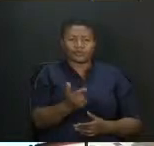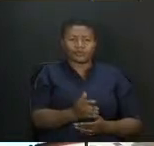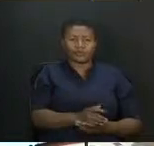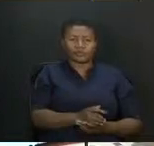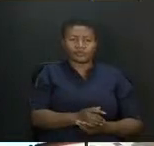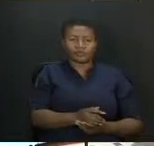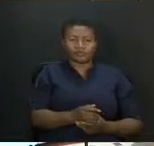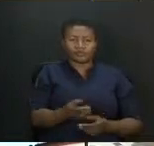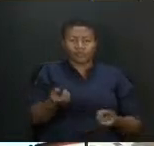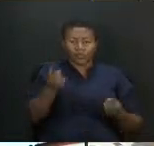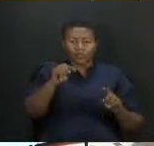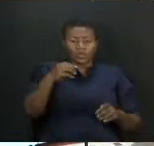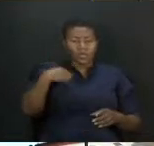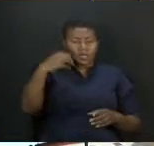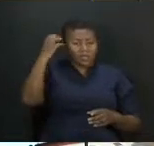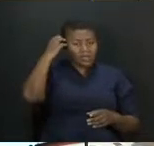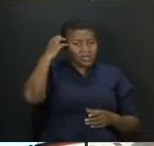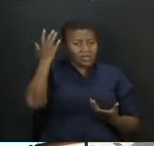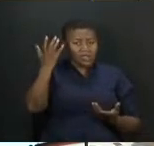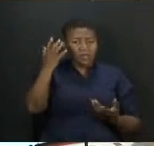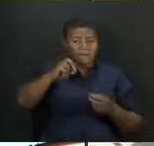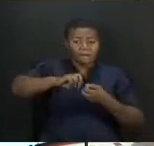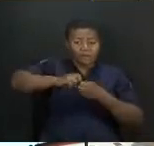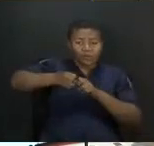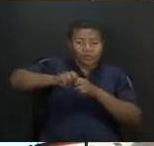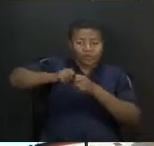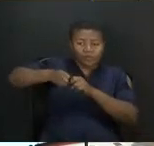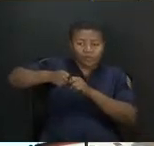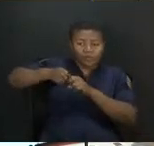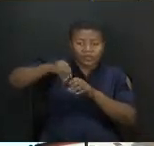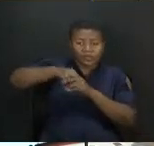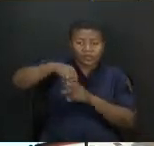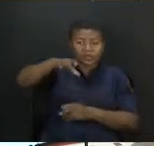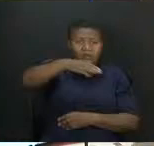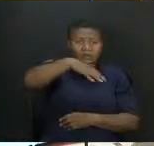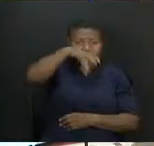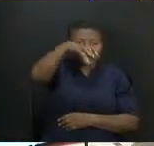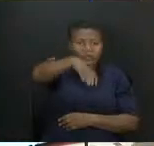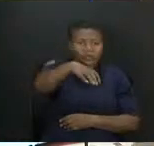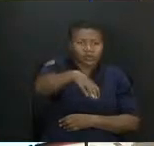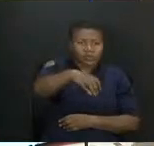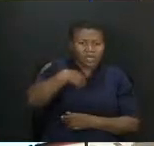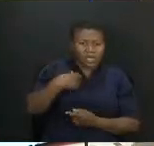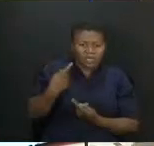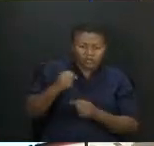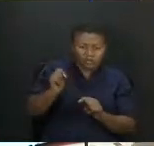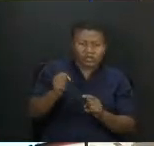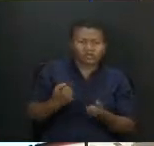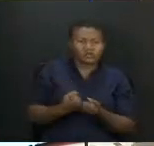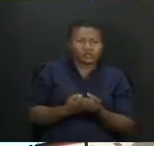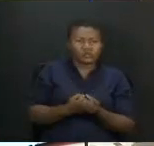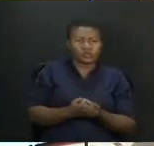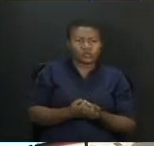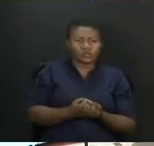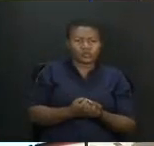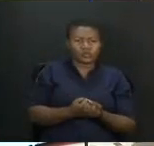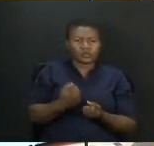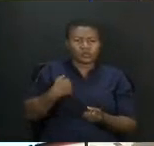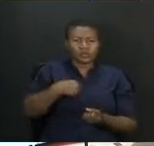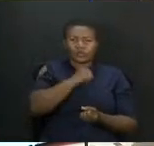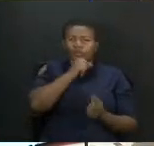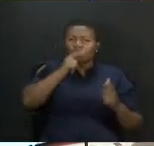challenges in your backyard, you know how I come in to support you. We are not launching an appeal for